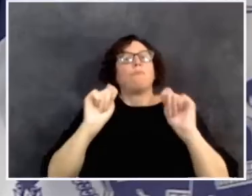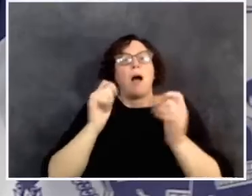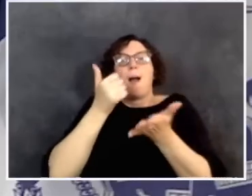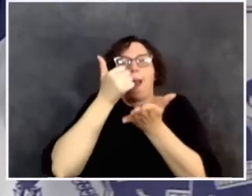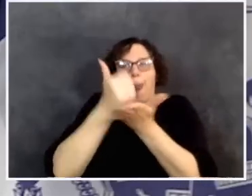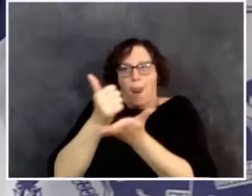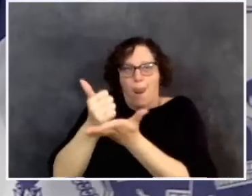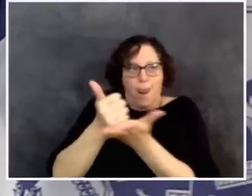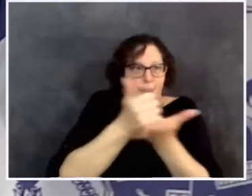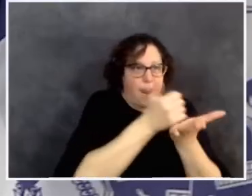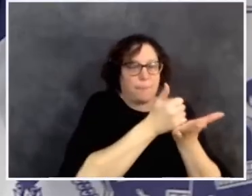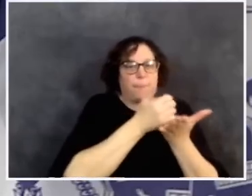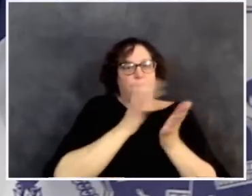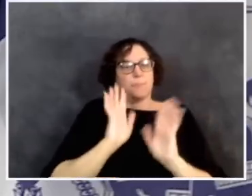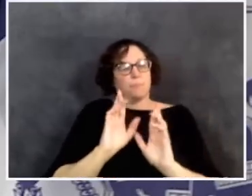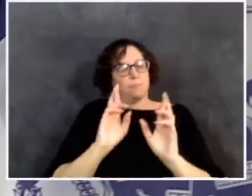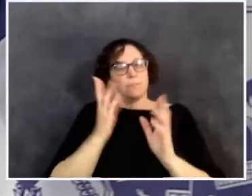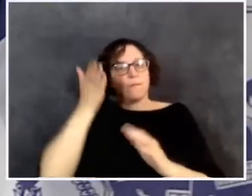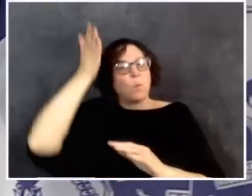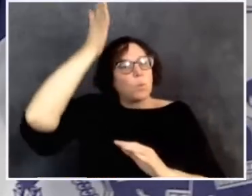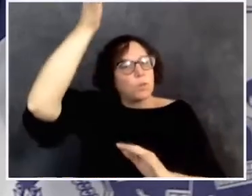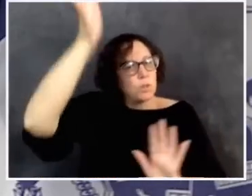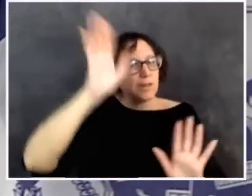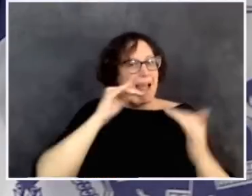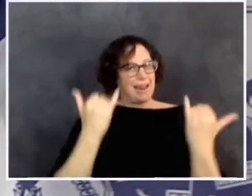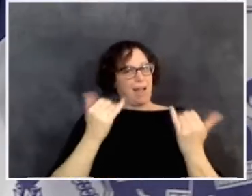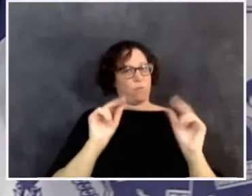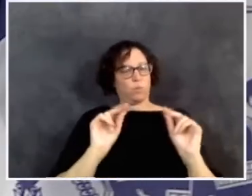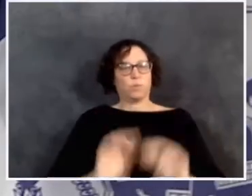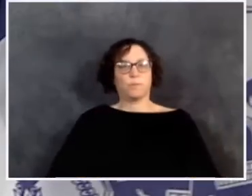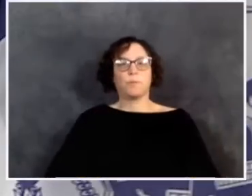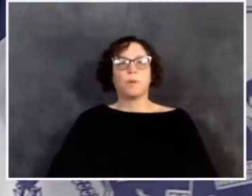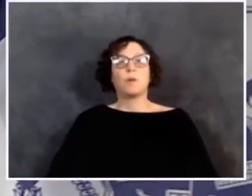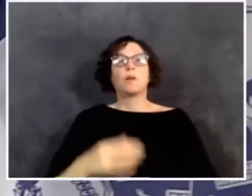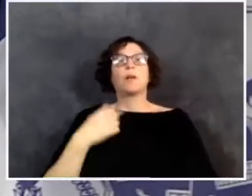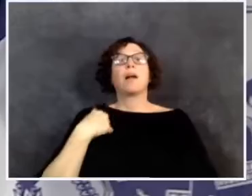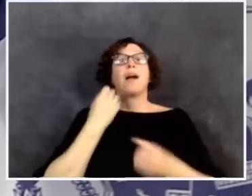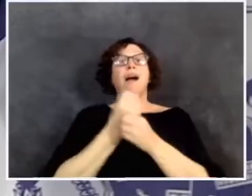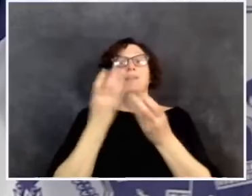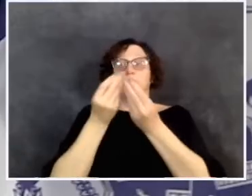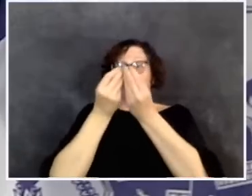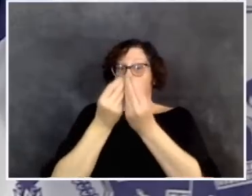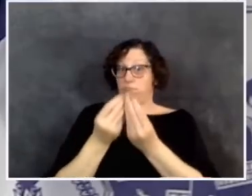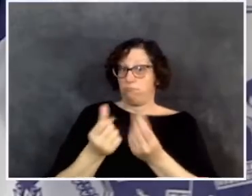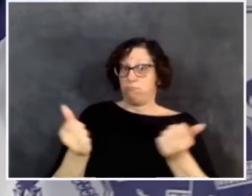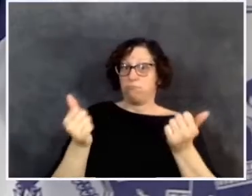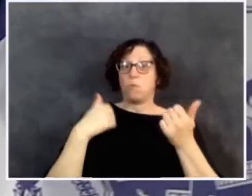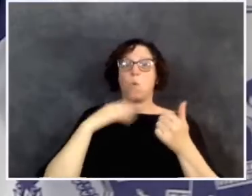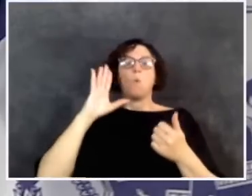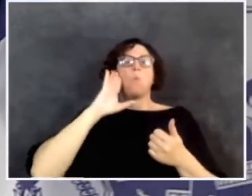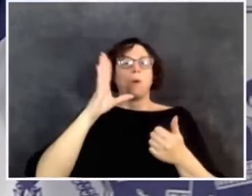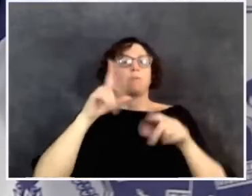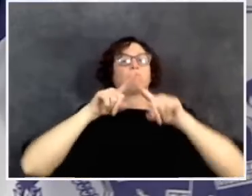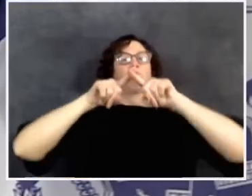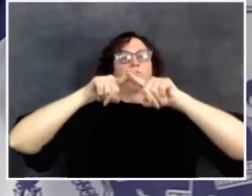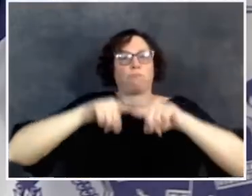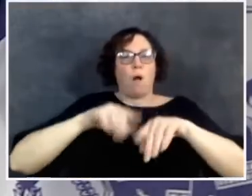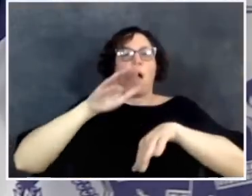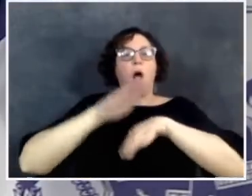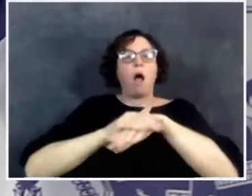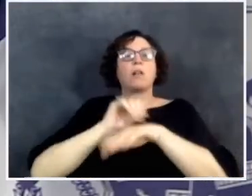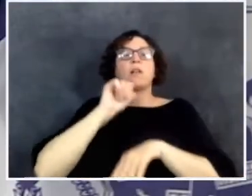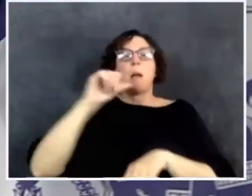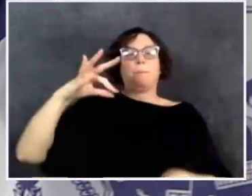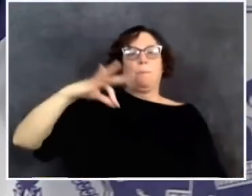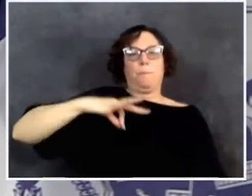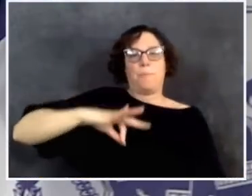to be depending on them. I mean, I'll give you a small example, but I was just in Bed-Stuy in Brooklyn, in the campaign against